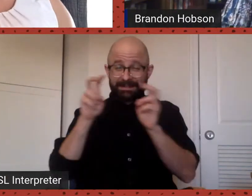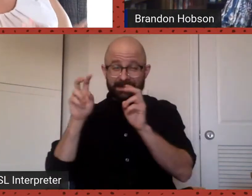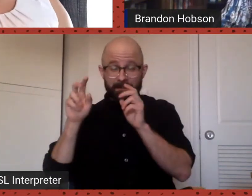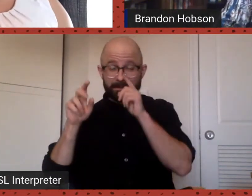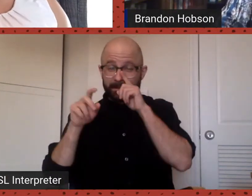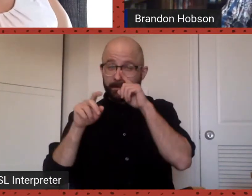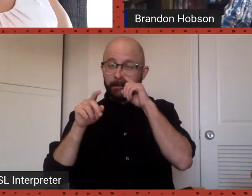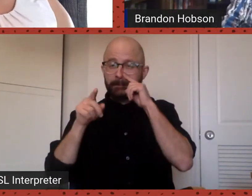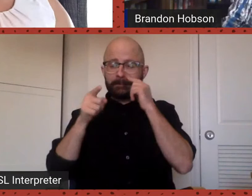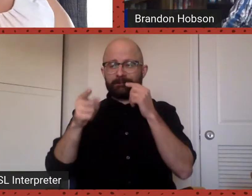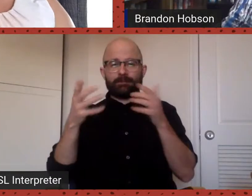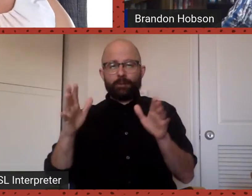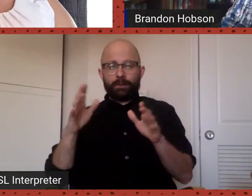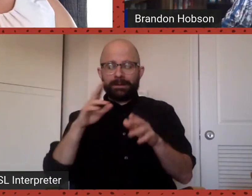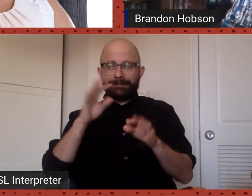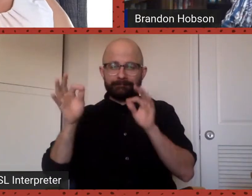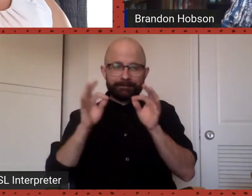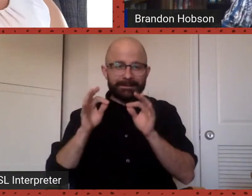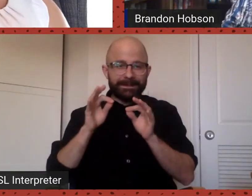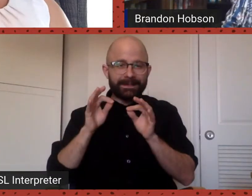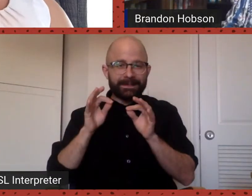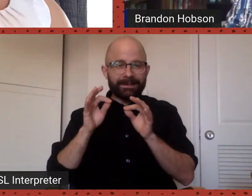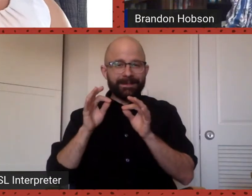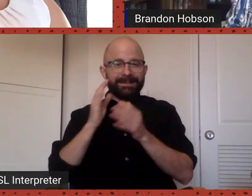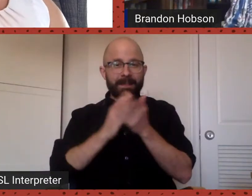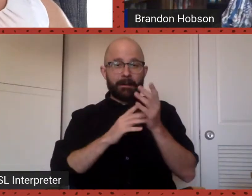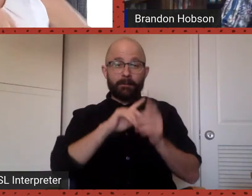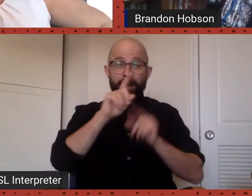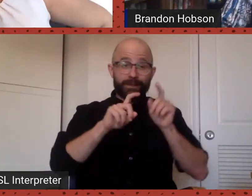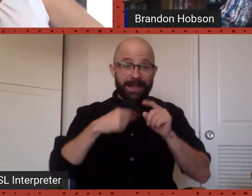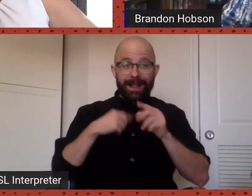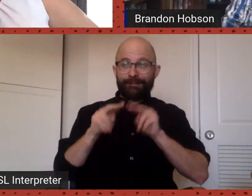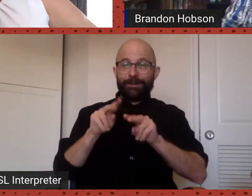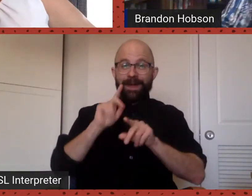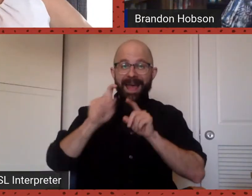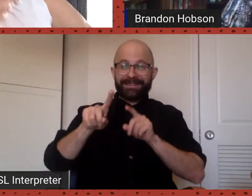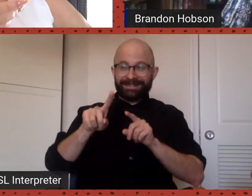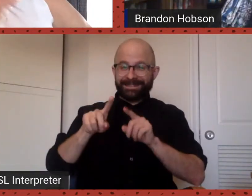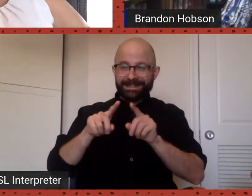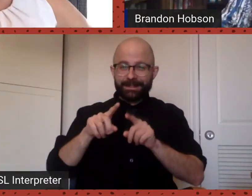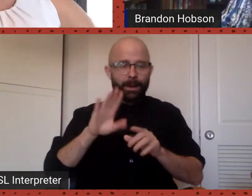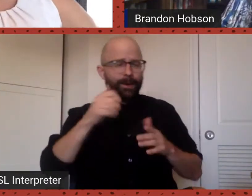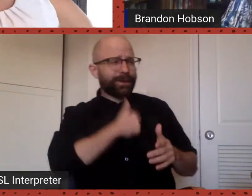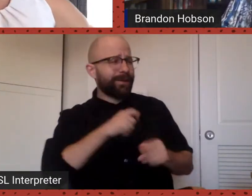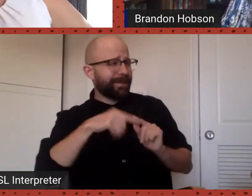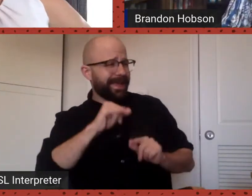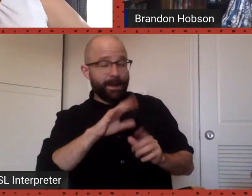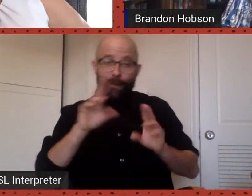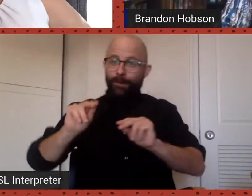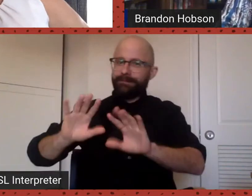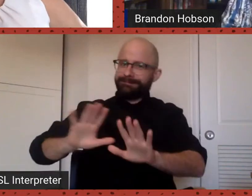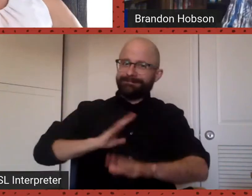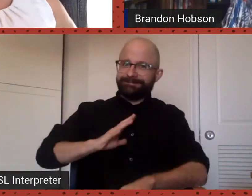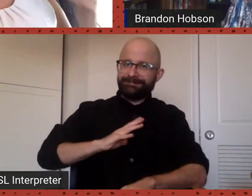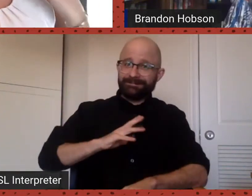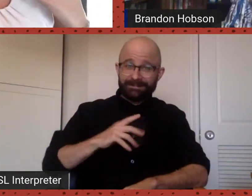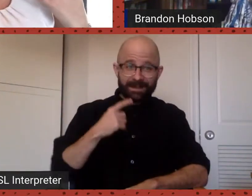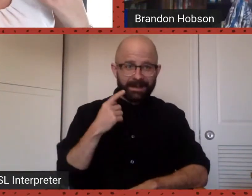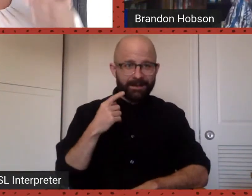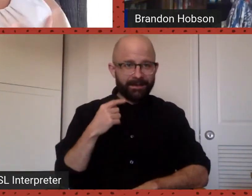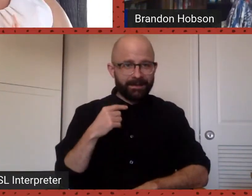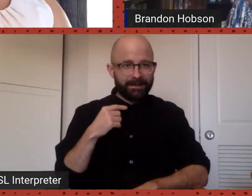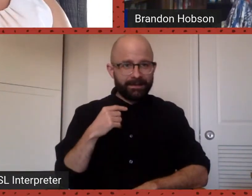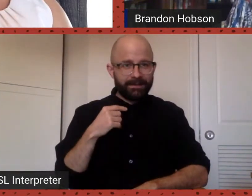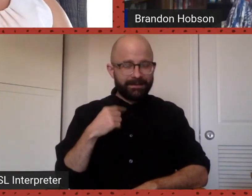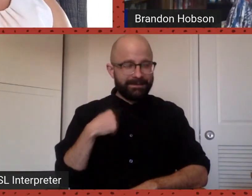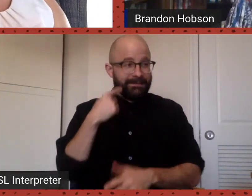toward some of the other questions I've been looking forward to asking you, but sorry about that. Yeah. No, I mean, I think it's indicative that